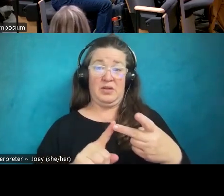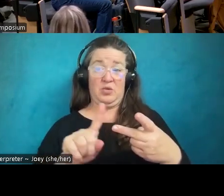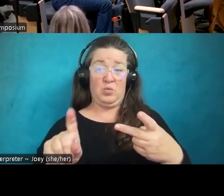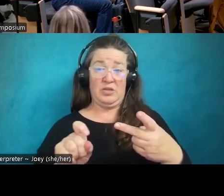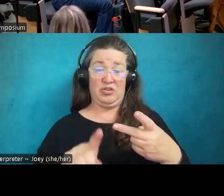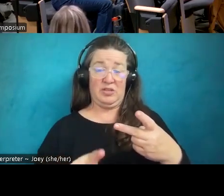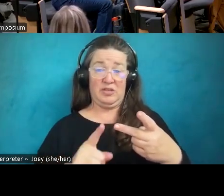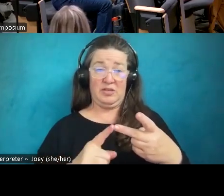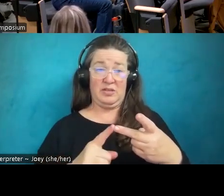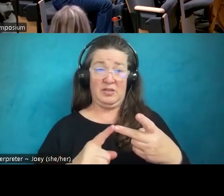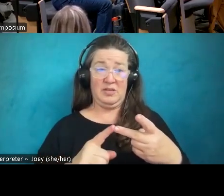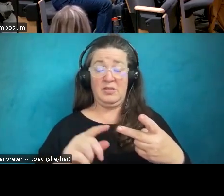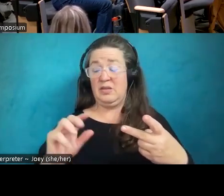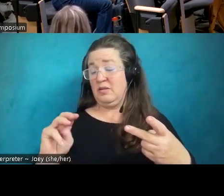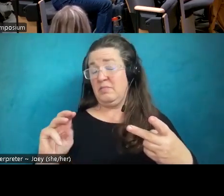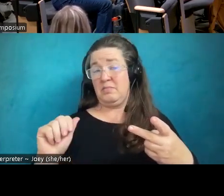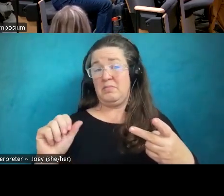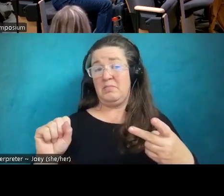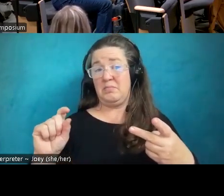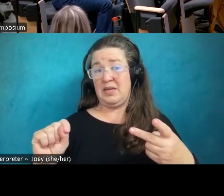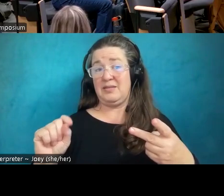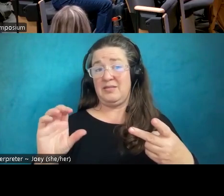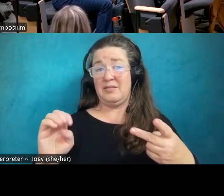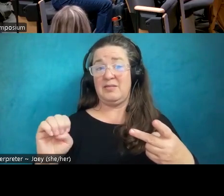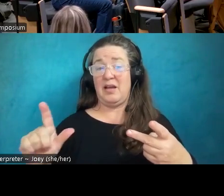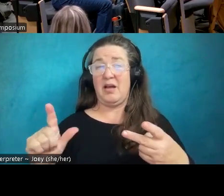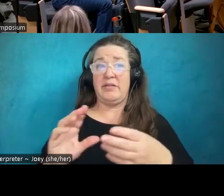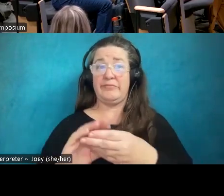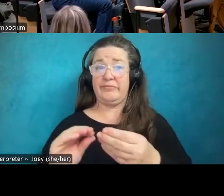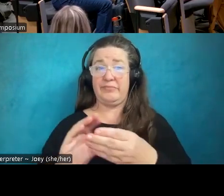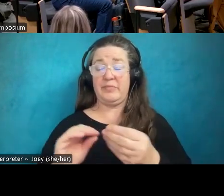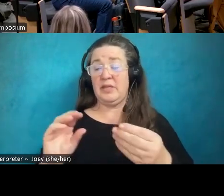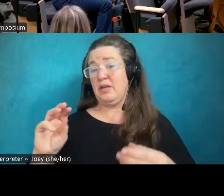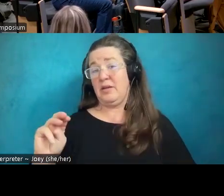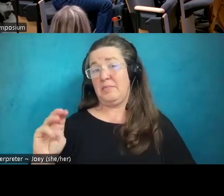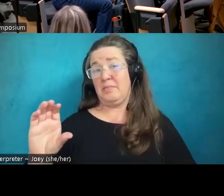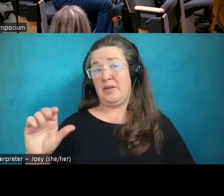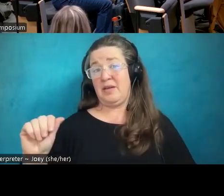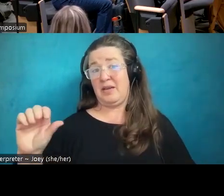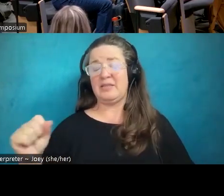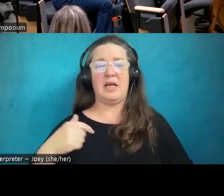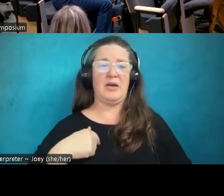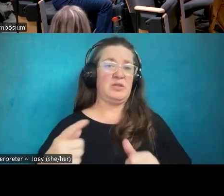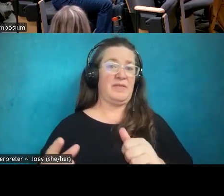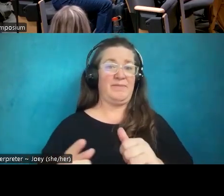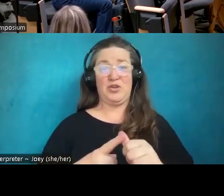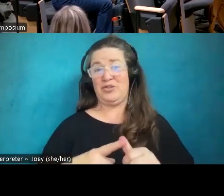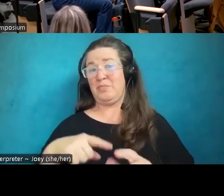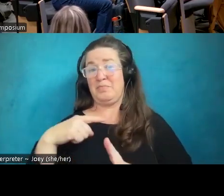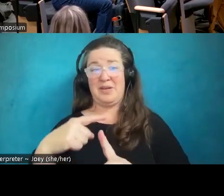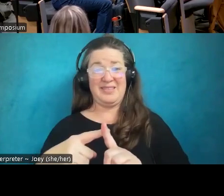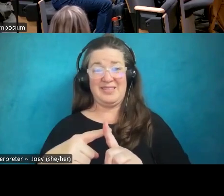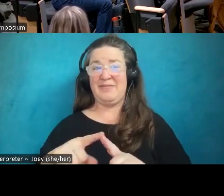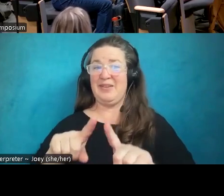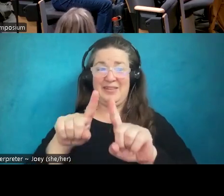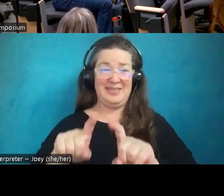mast cell been brought up. I was diagnosed with MCAS in 2016 on the first positive test, the 24-hour